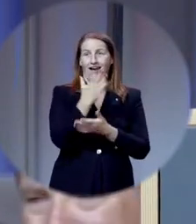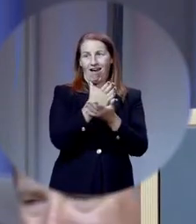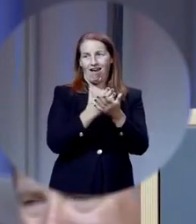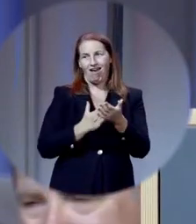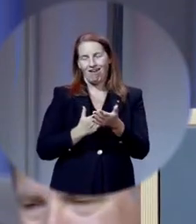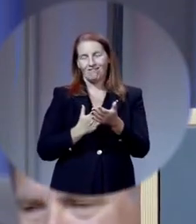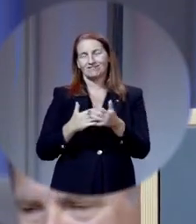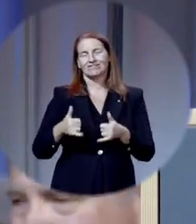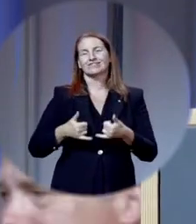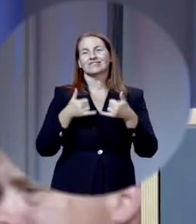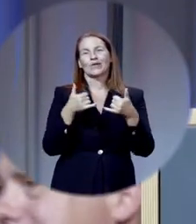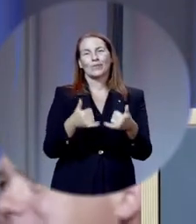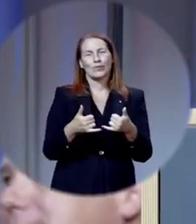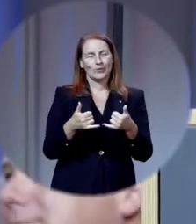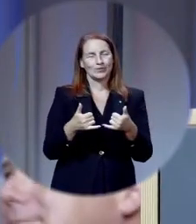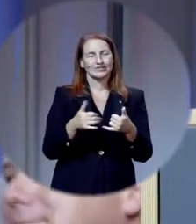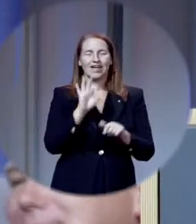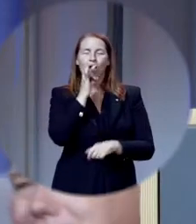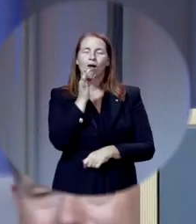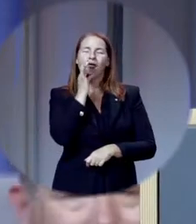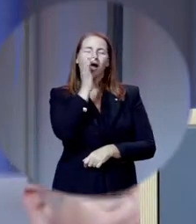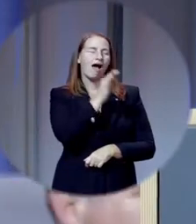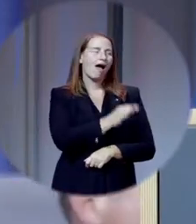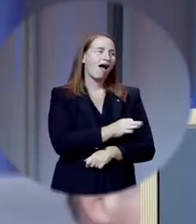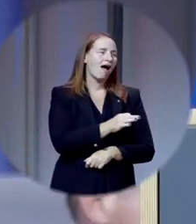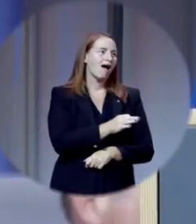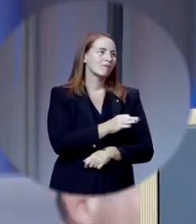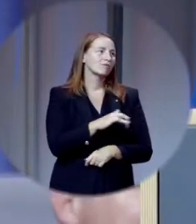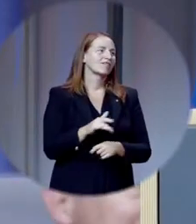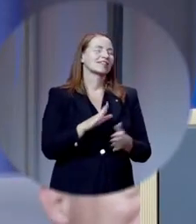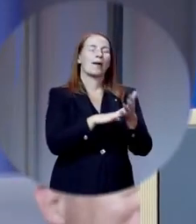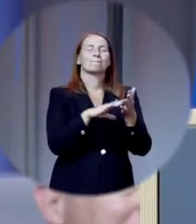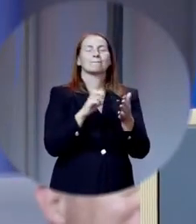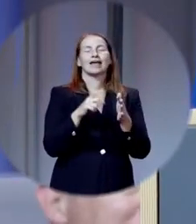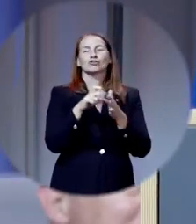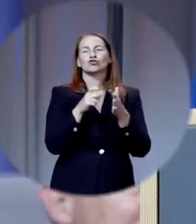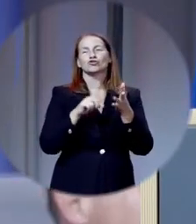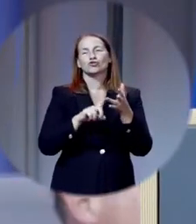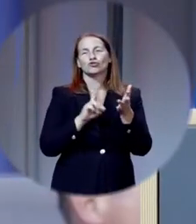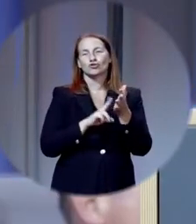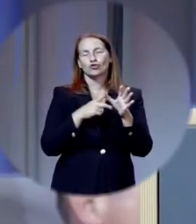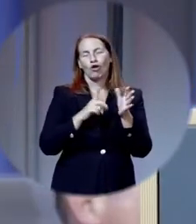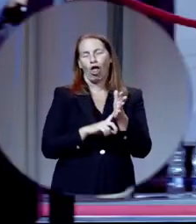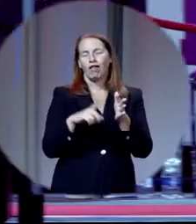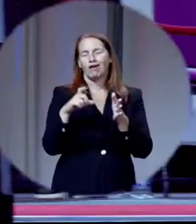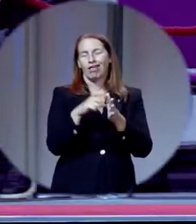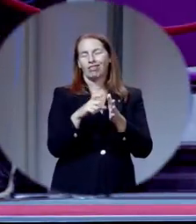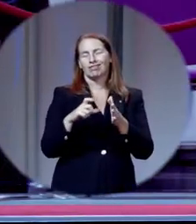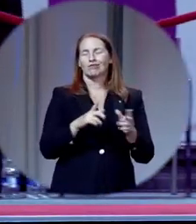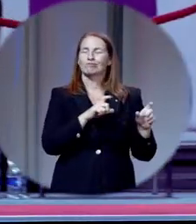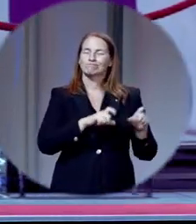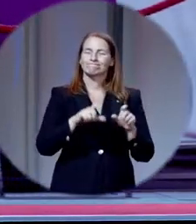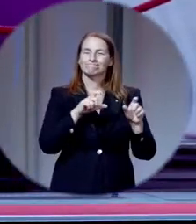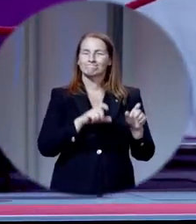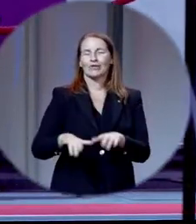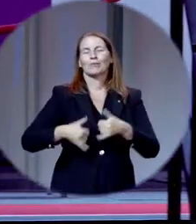of the awards, and I'll ask Professor Tamar Jeffers-McDonald to continue the presentation, please.